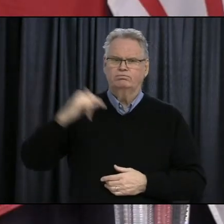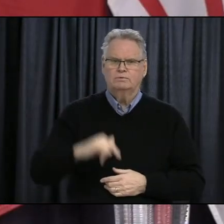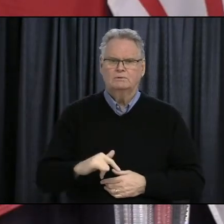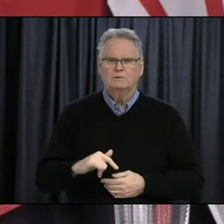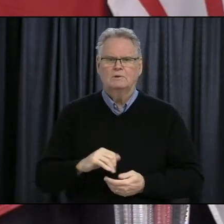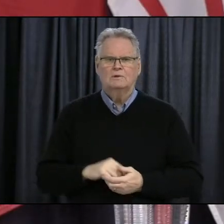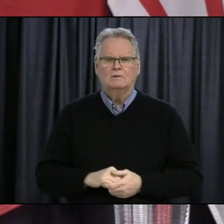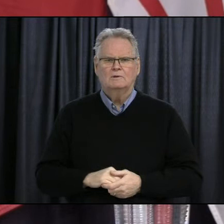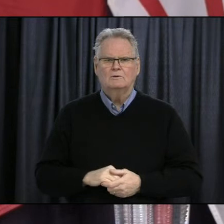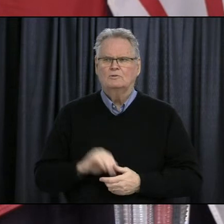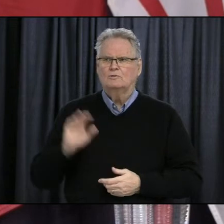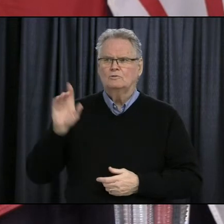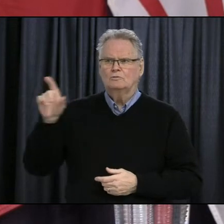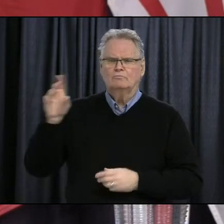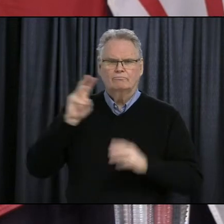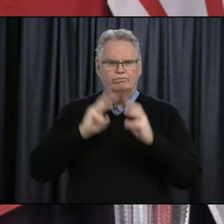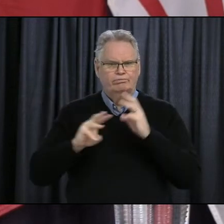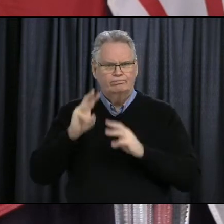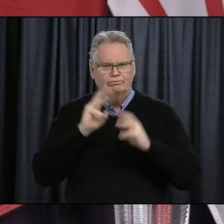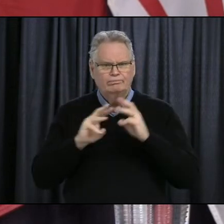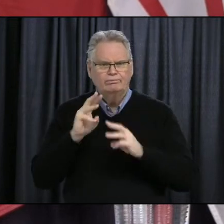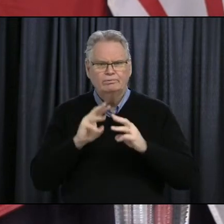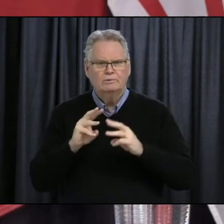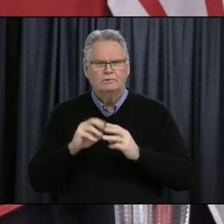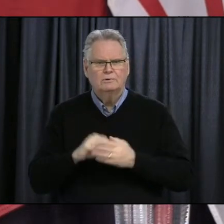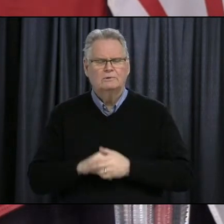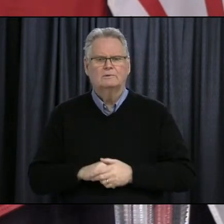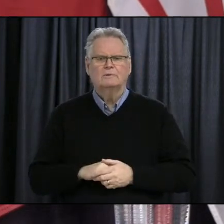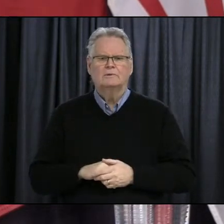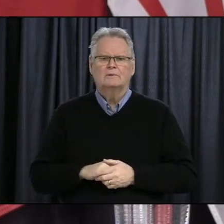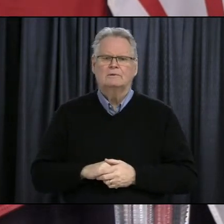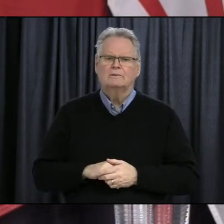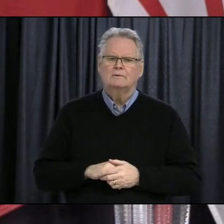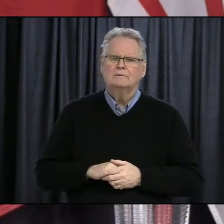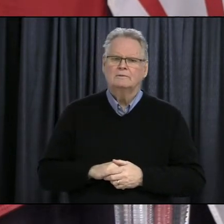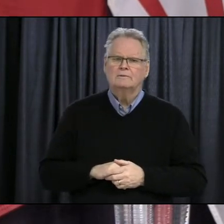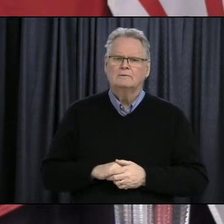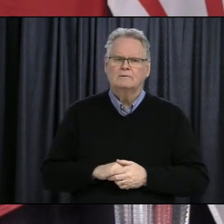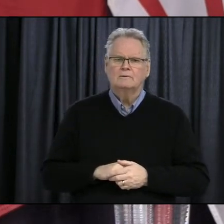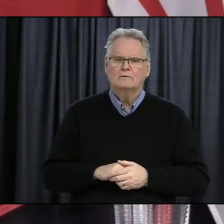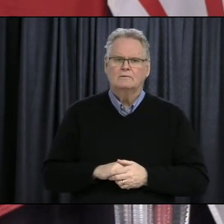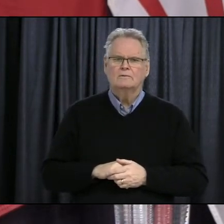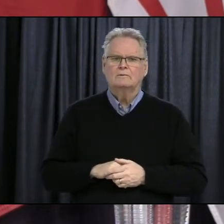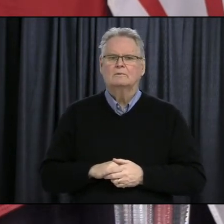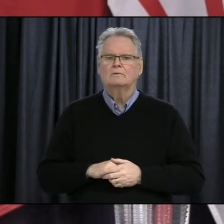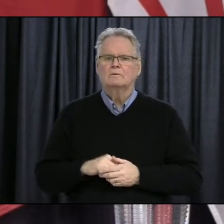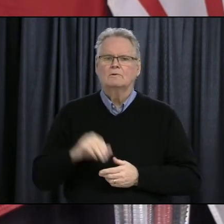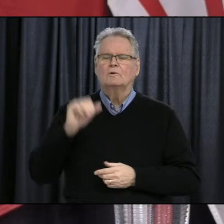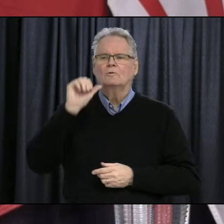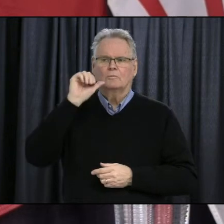to discuss nuances of the Labrador border and entry into Labrador.